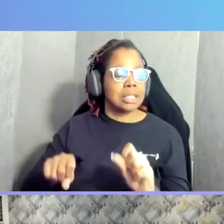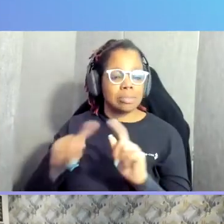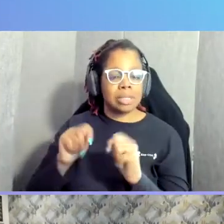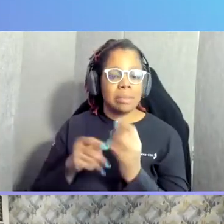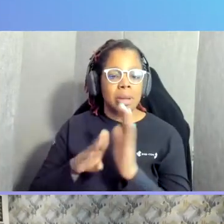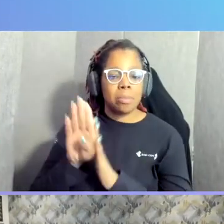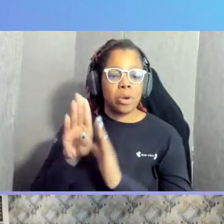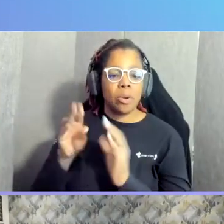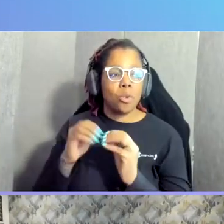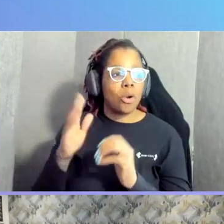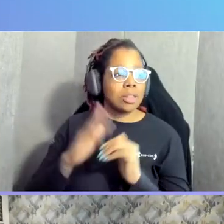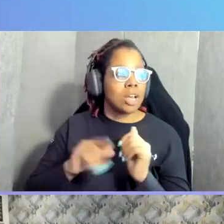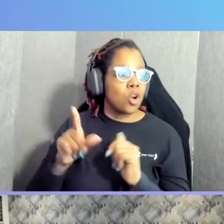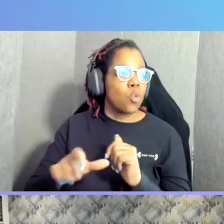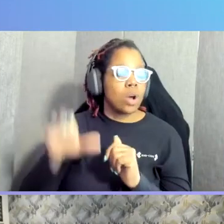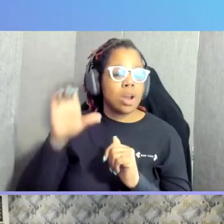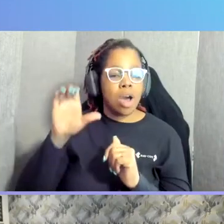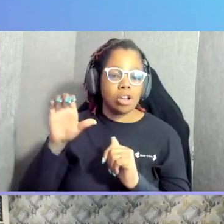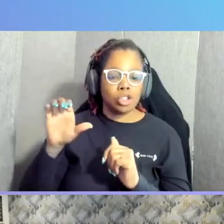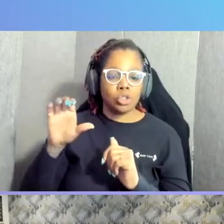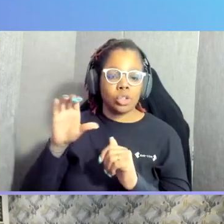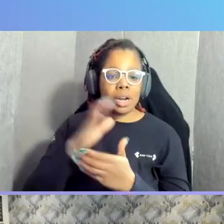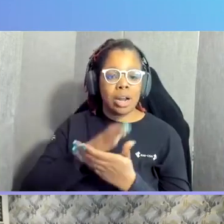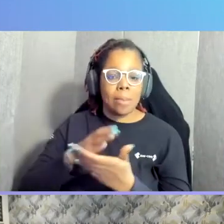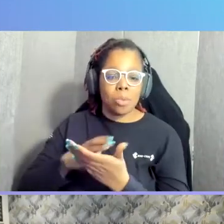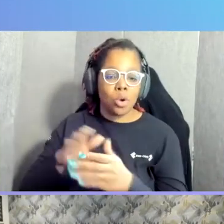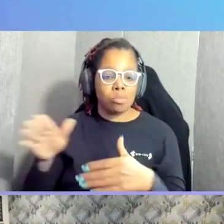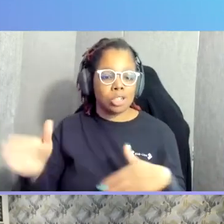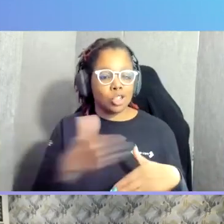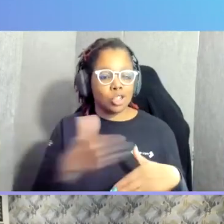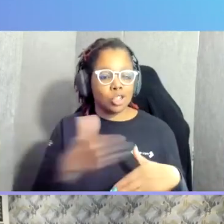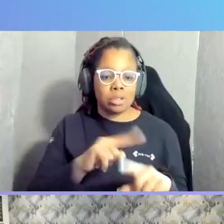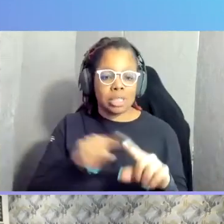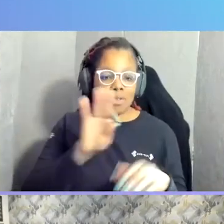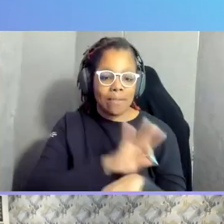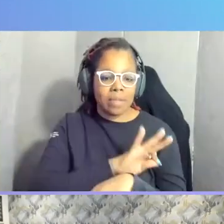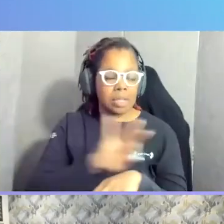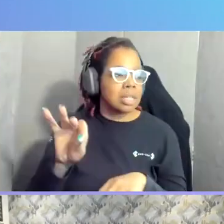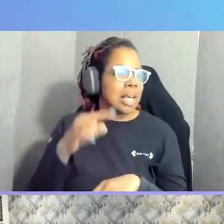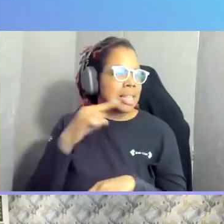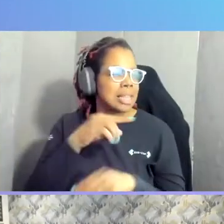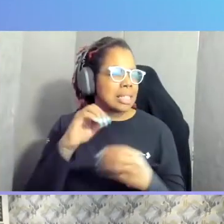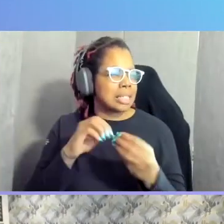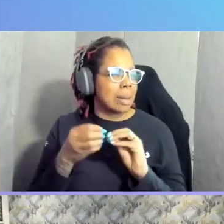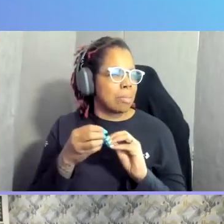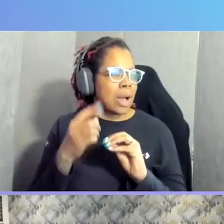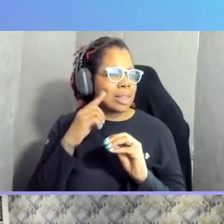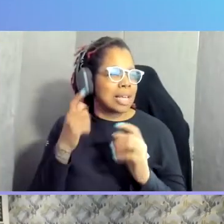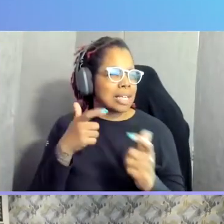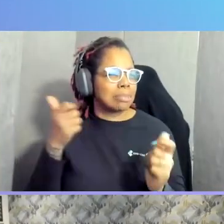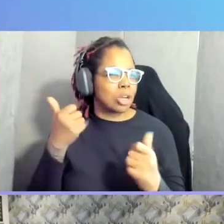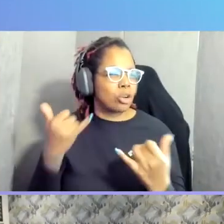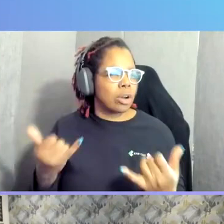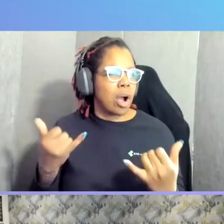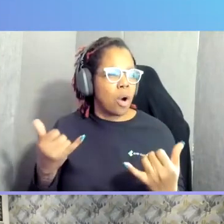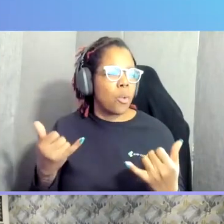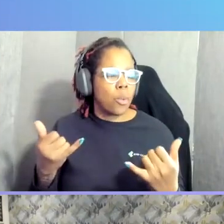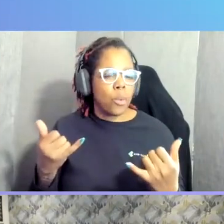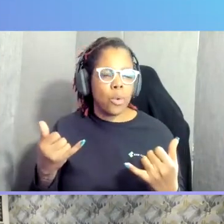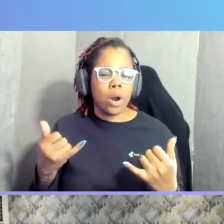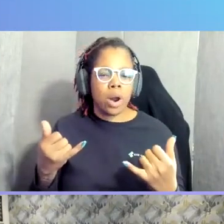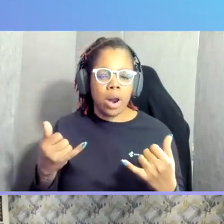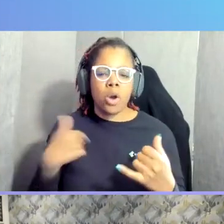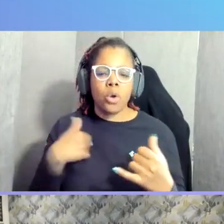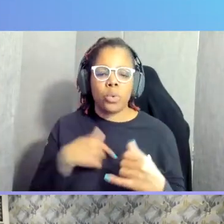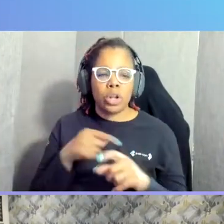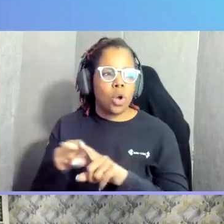100 components across platform teams. And this number, I believe it's even bigger now. And we